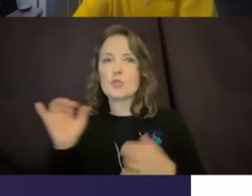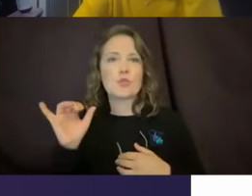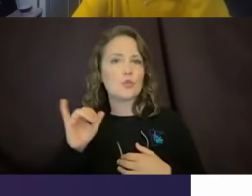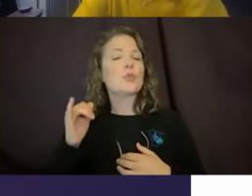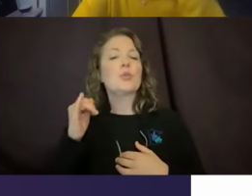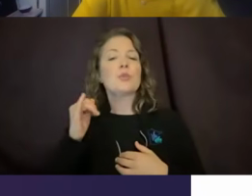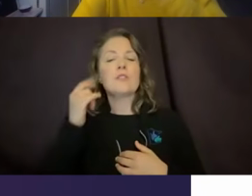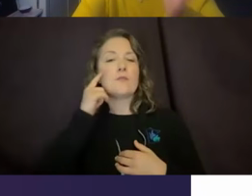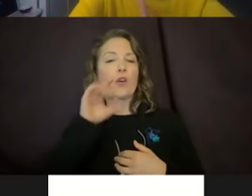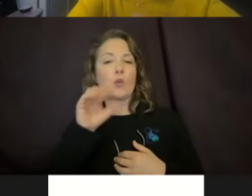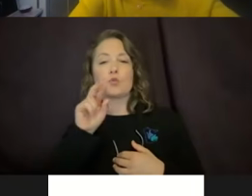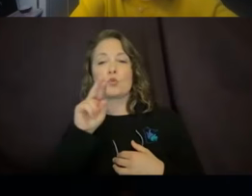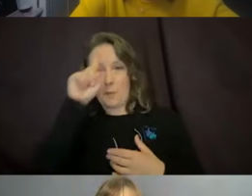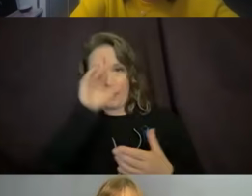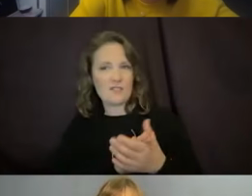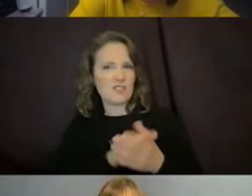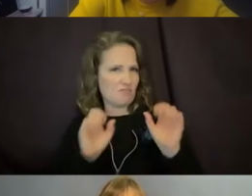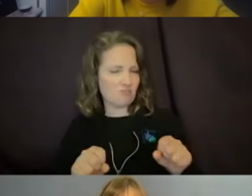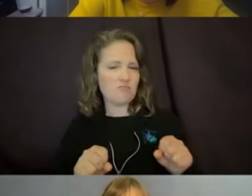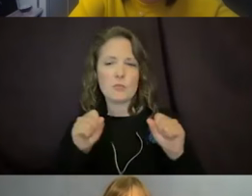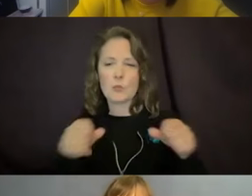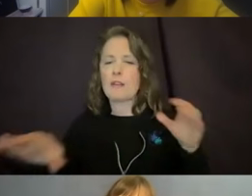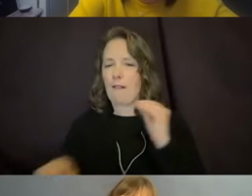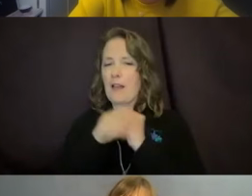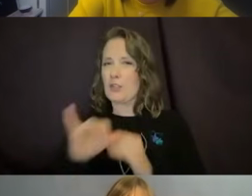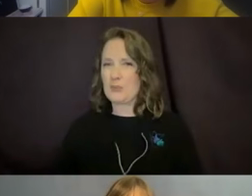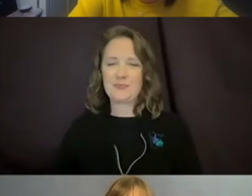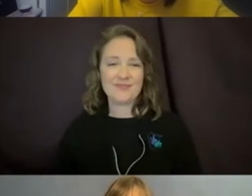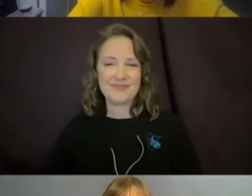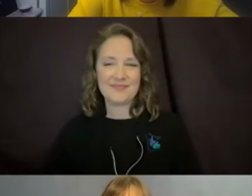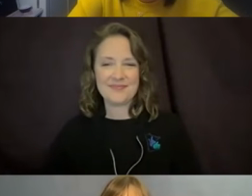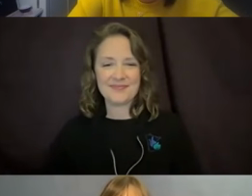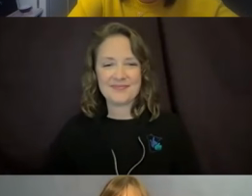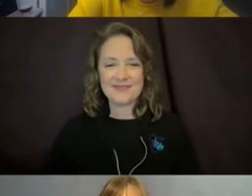shifting those core beliefs as well too. That's something you can definitely add in as well.